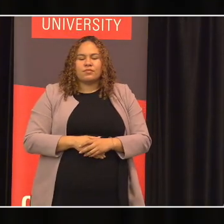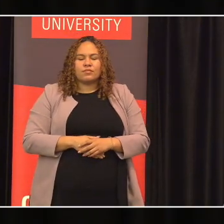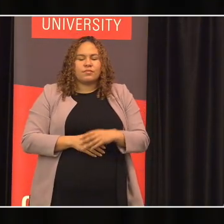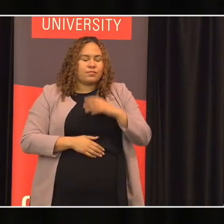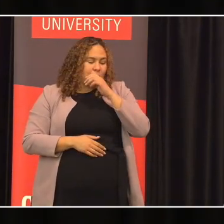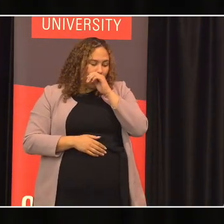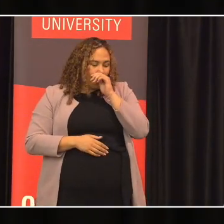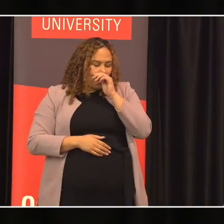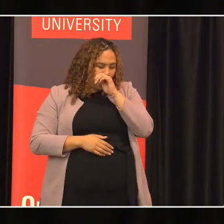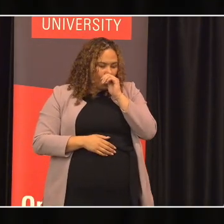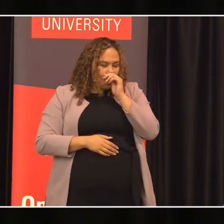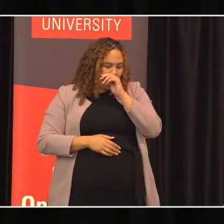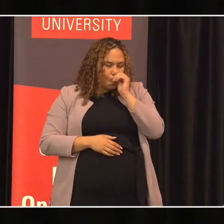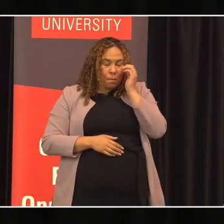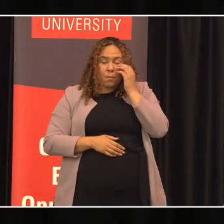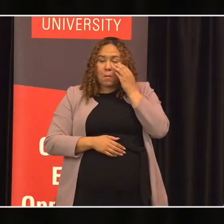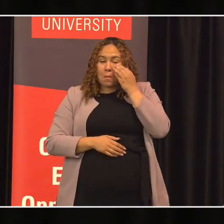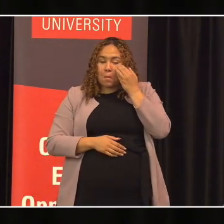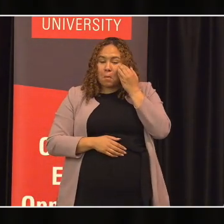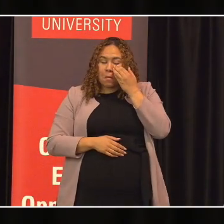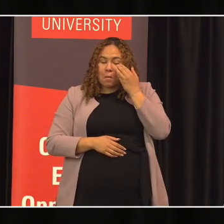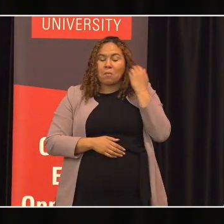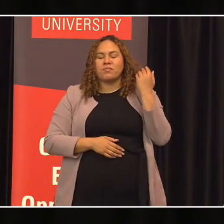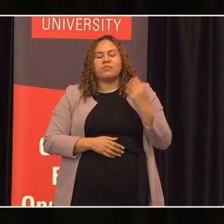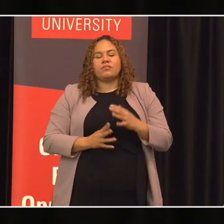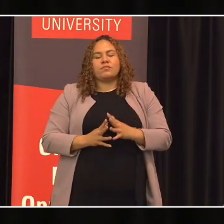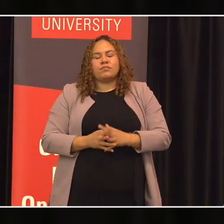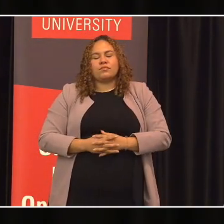all right, back there.